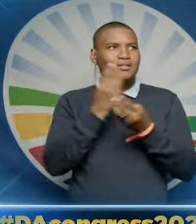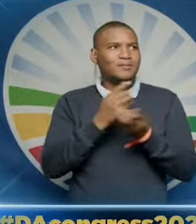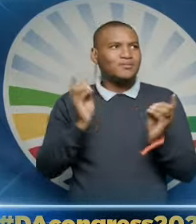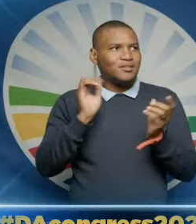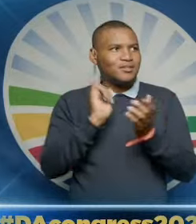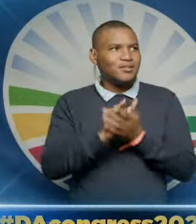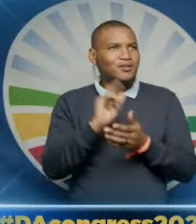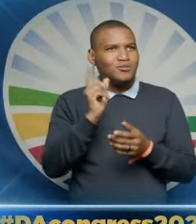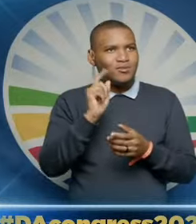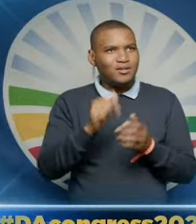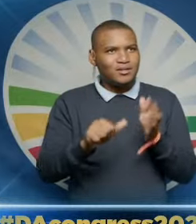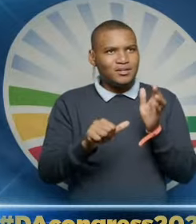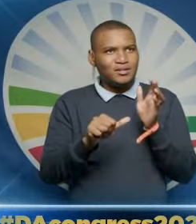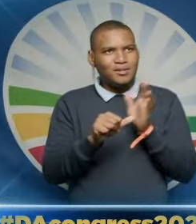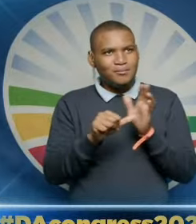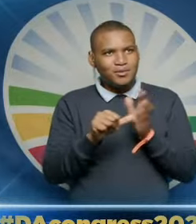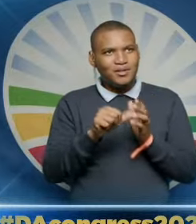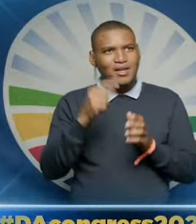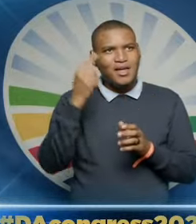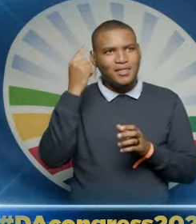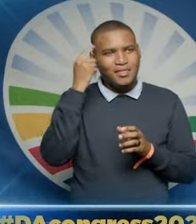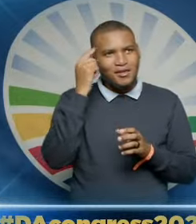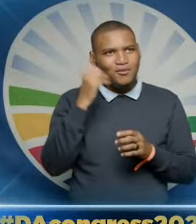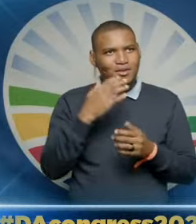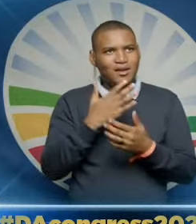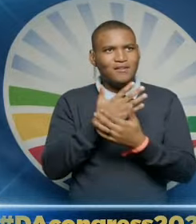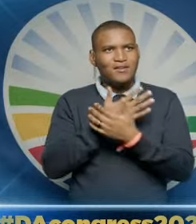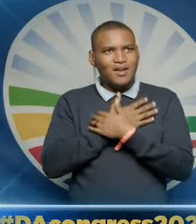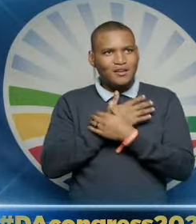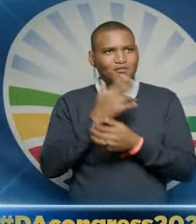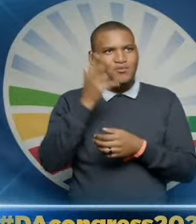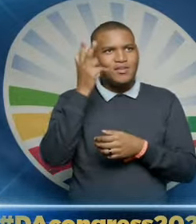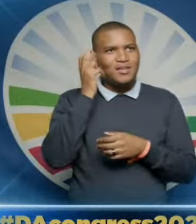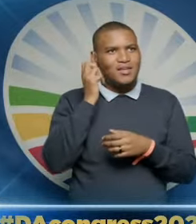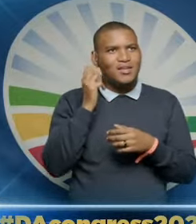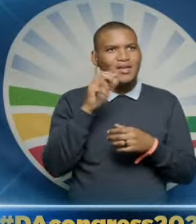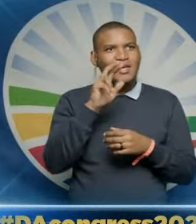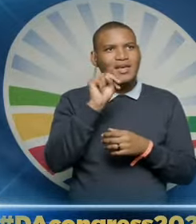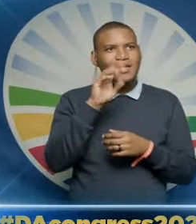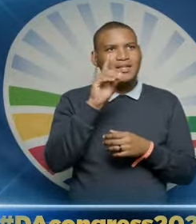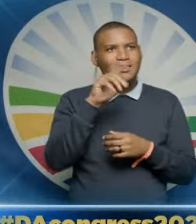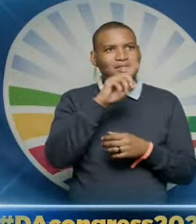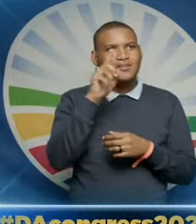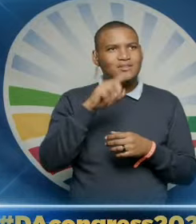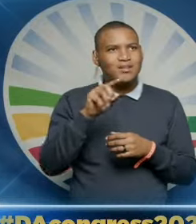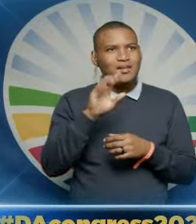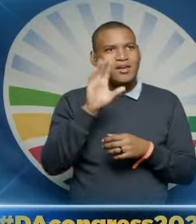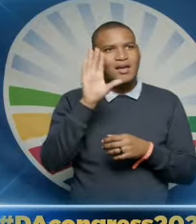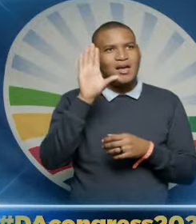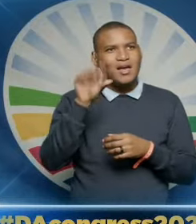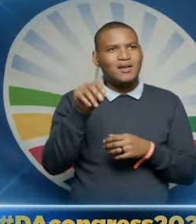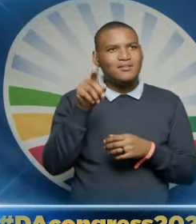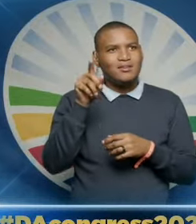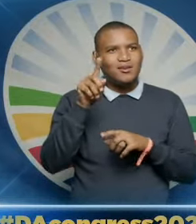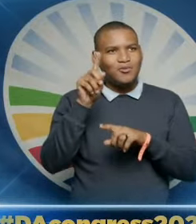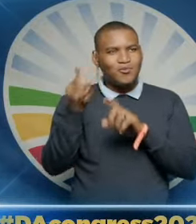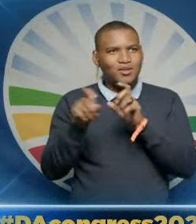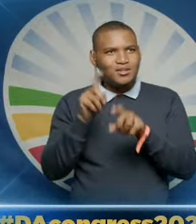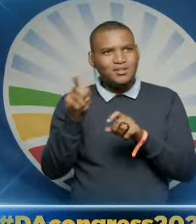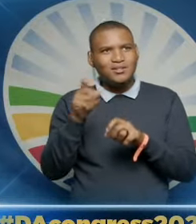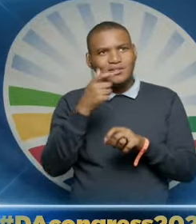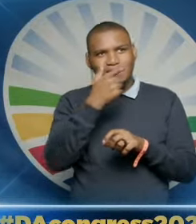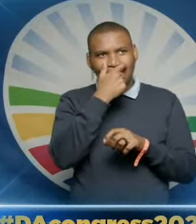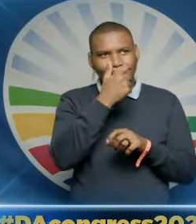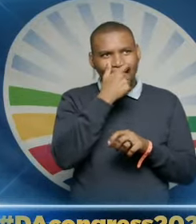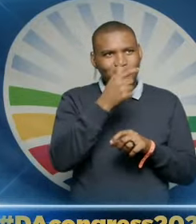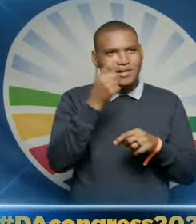very important. I certainly, Nazi, would have loved to hear NDZ asking President Cyril